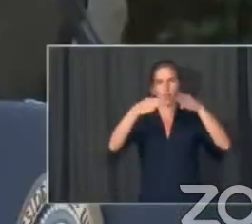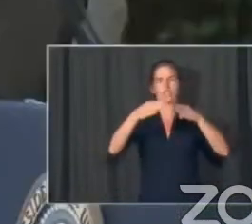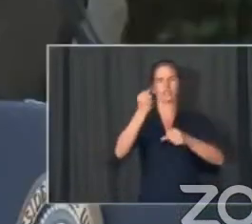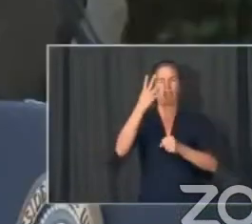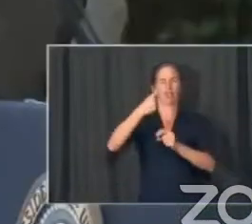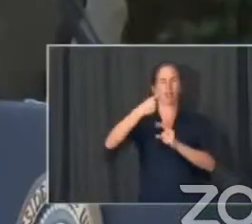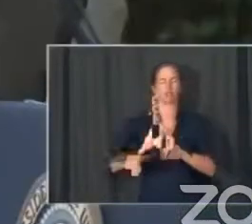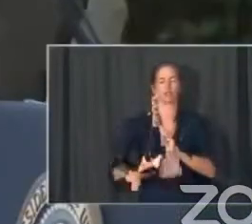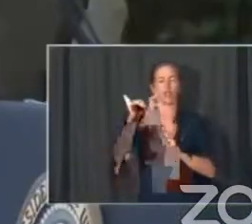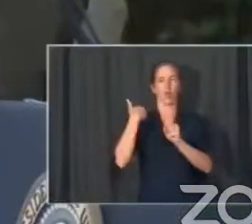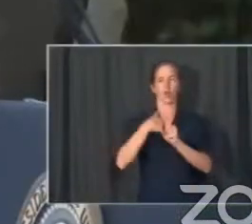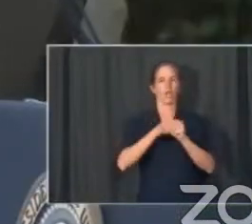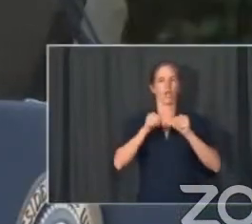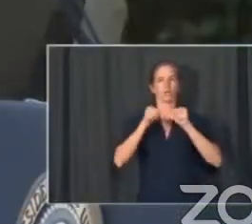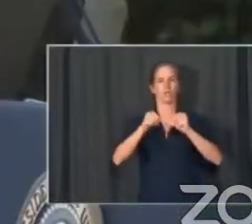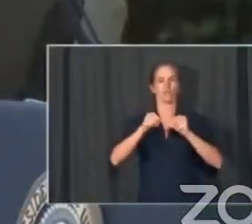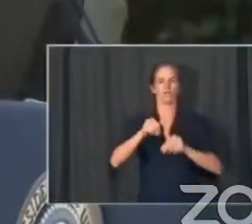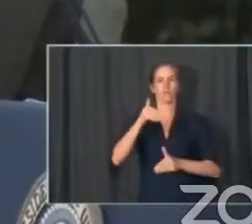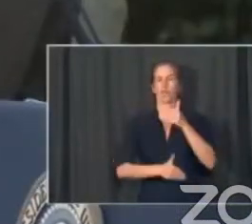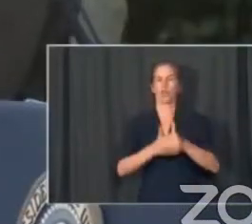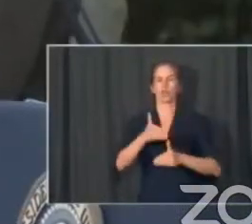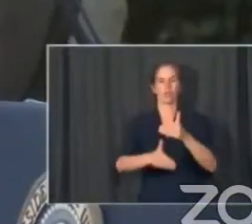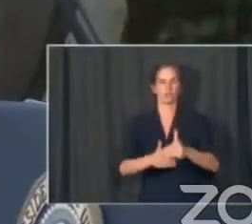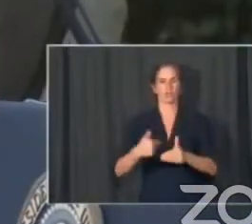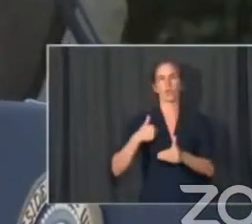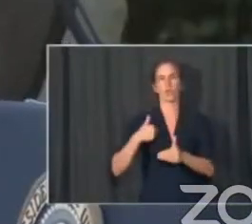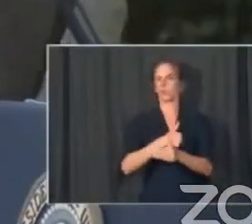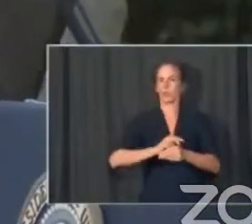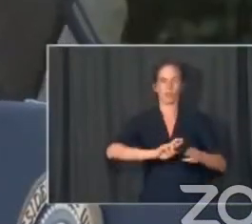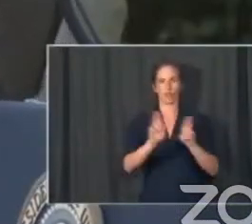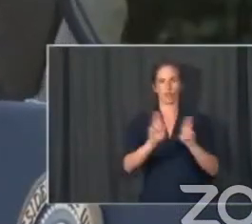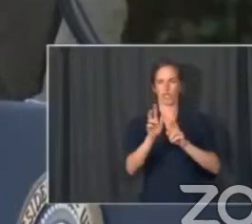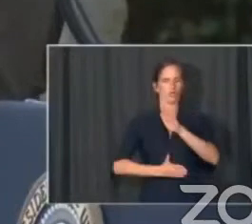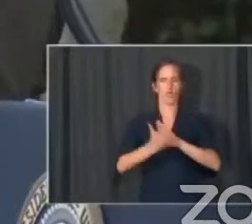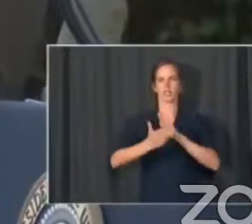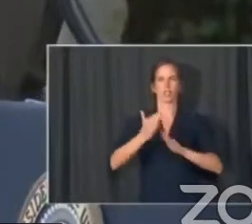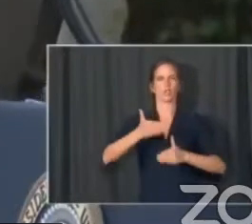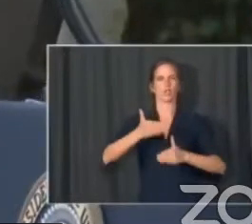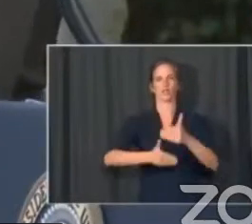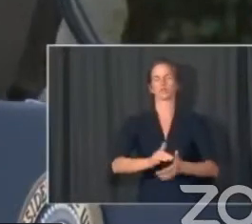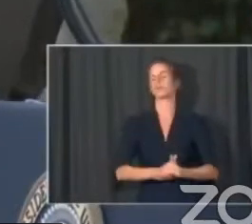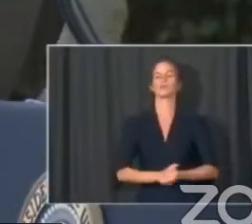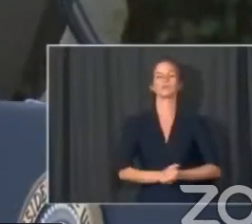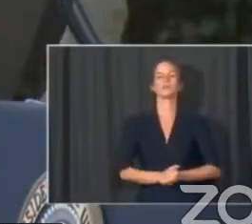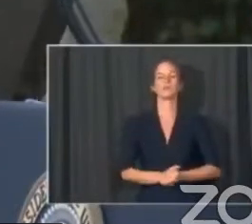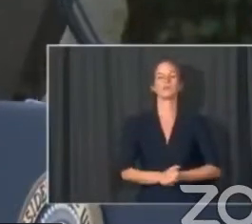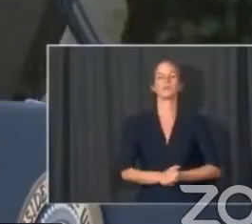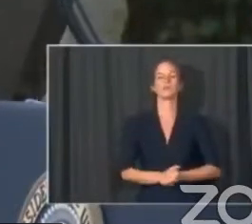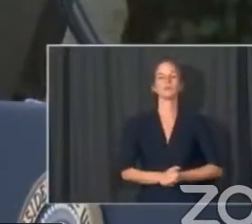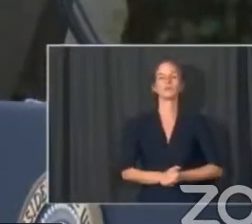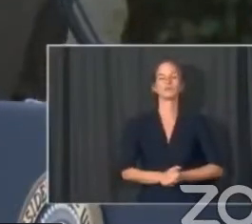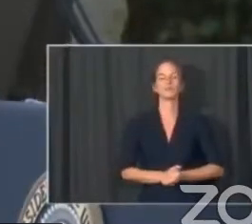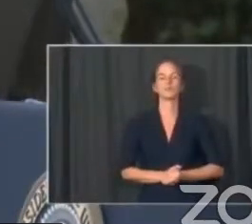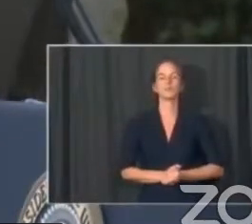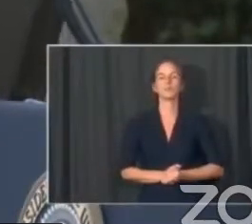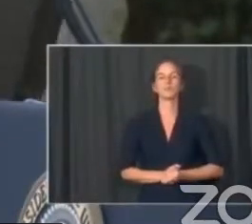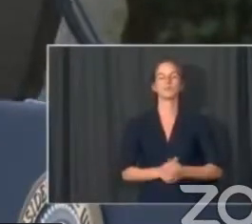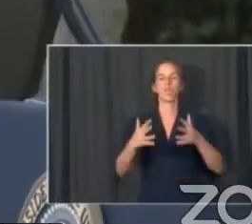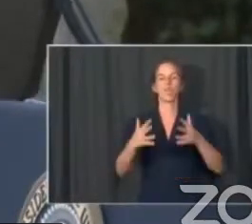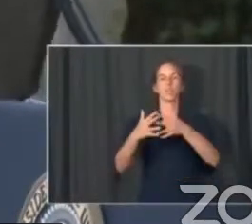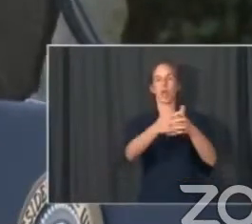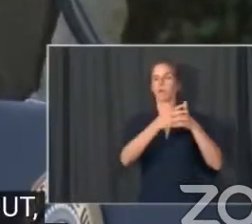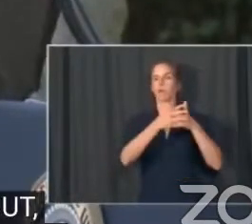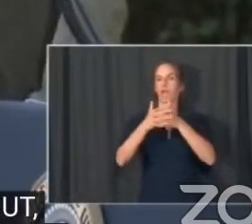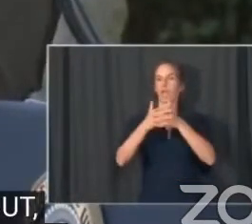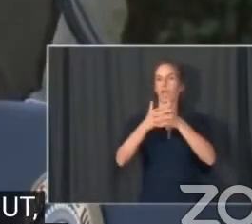out, vidas. we are making steady progress and we are ready to execute. Through the whole of American approach, we have leveraged the best